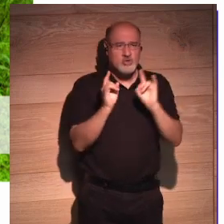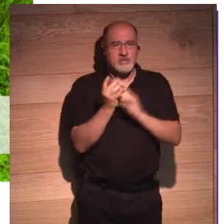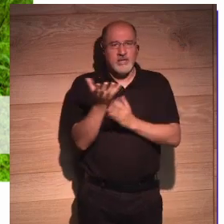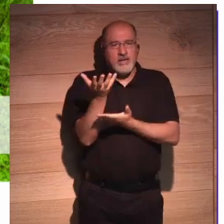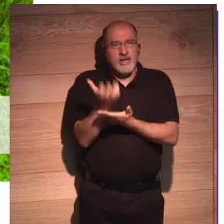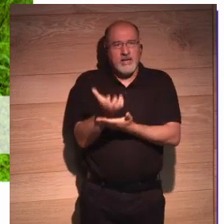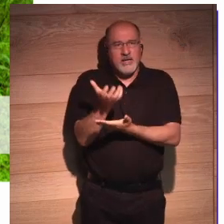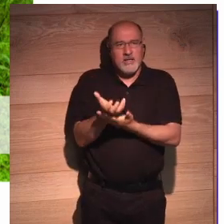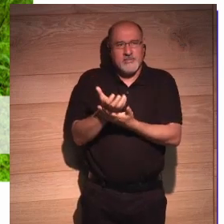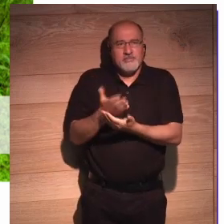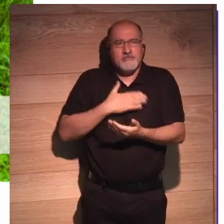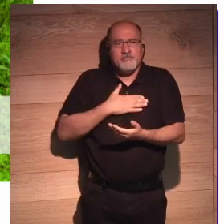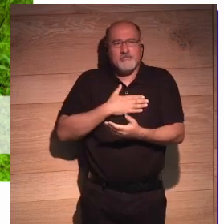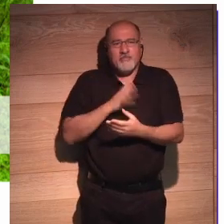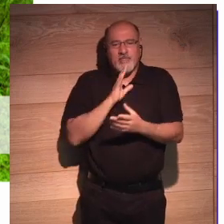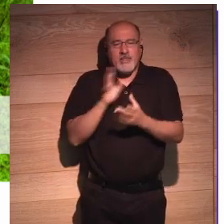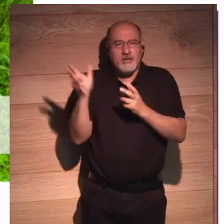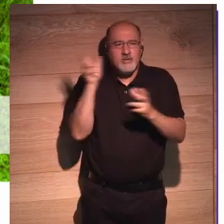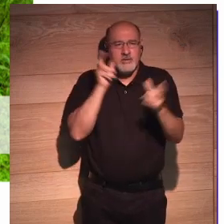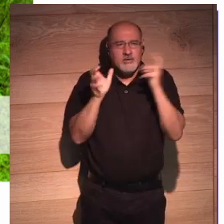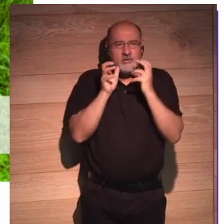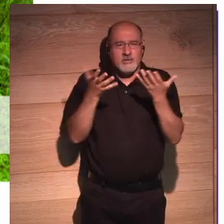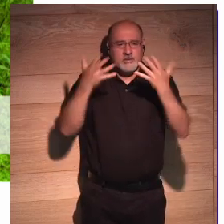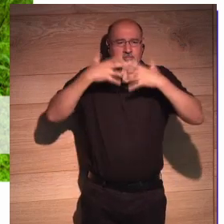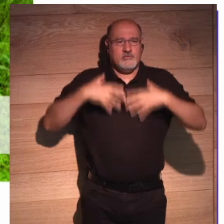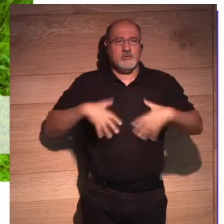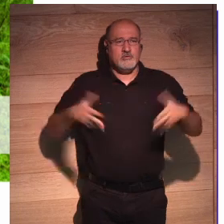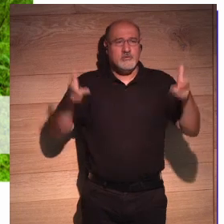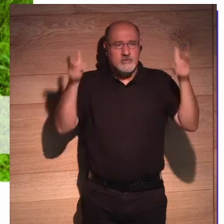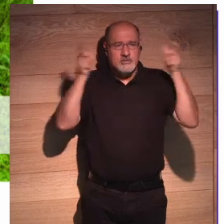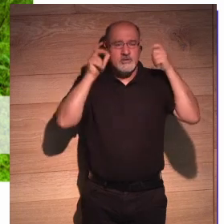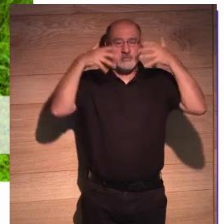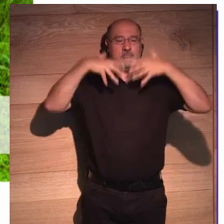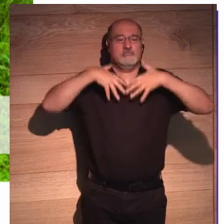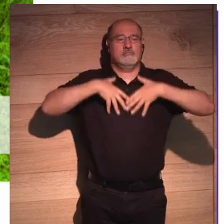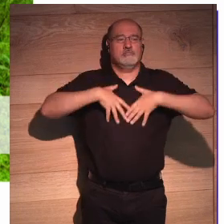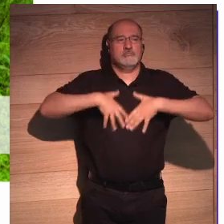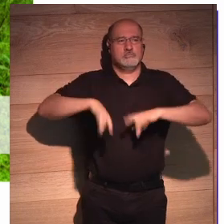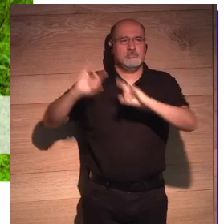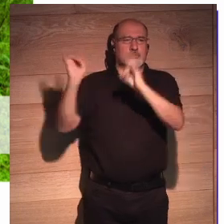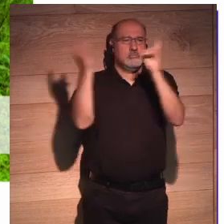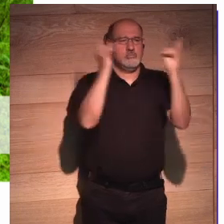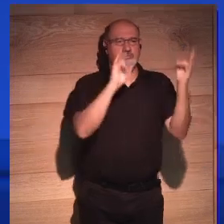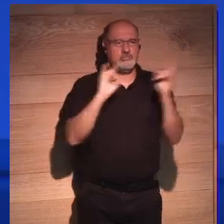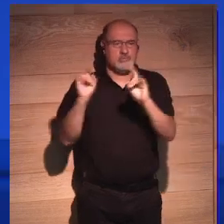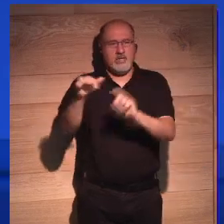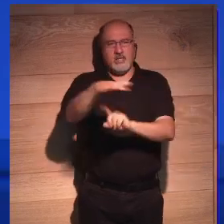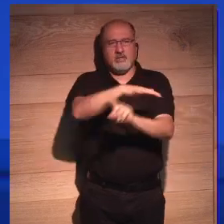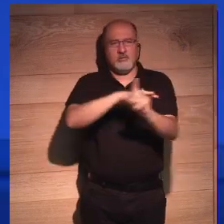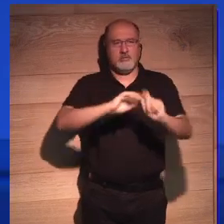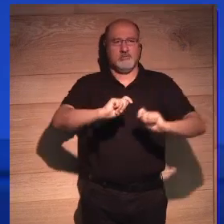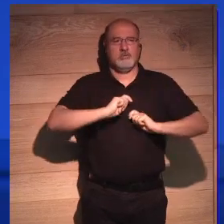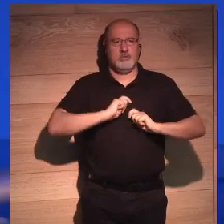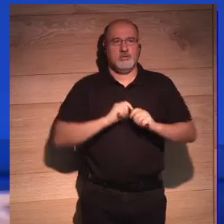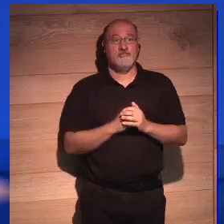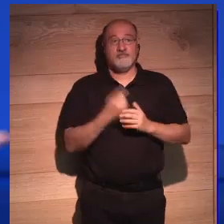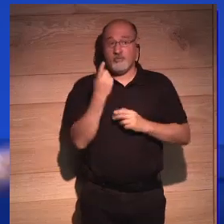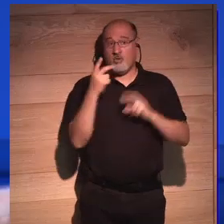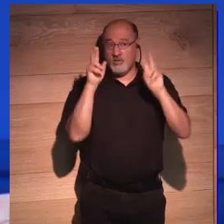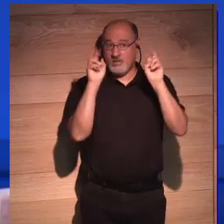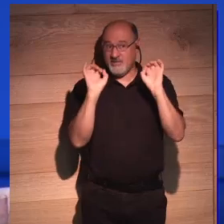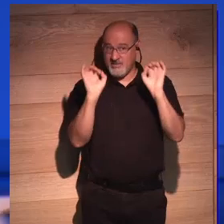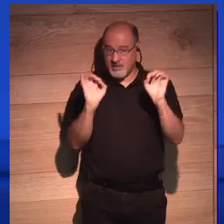sense of immersion. And there's an archive element to this, which we may lose this place. So one of the themes that it explores is the necessity to